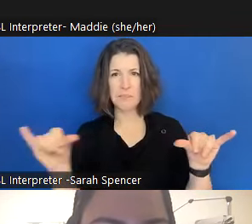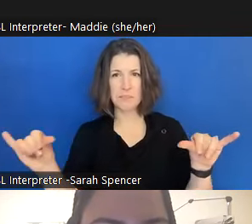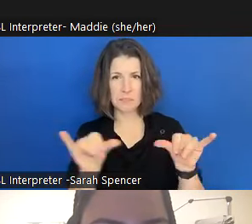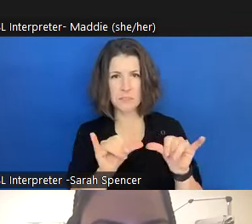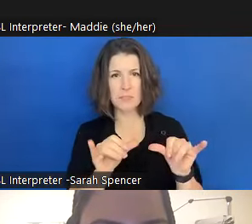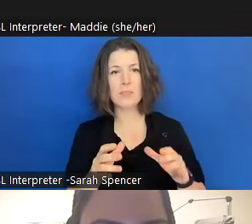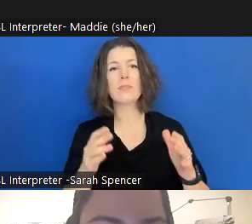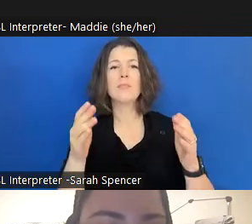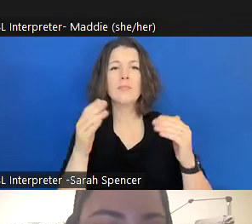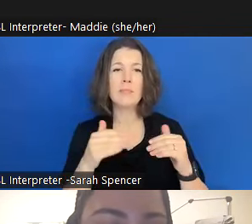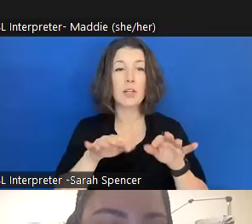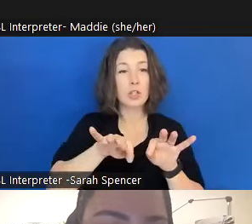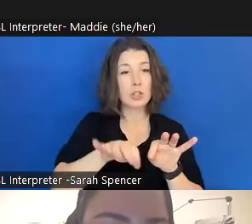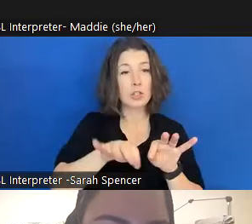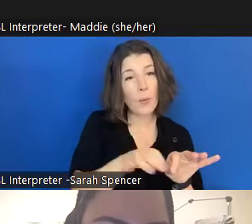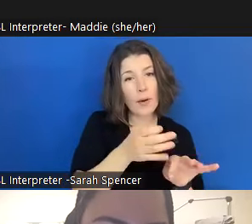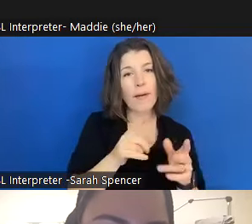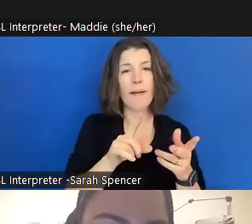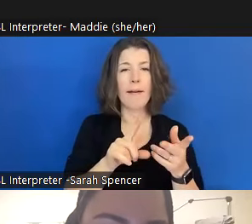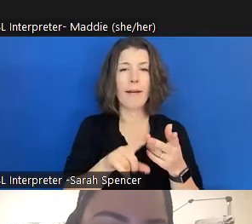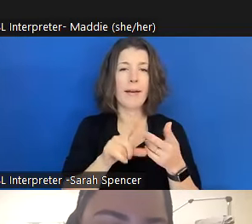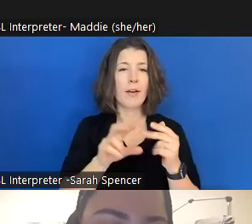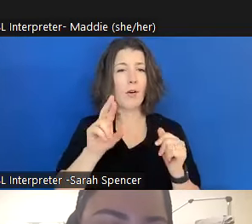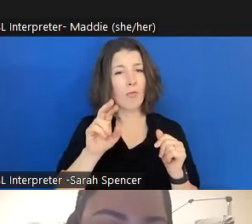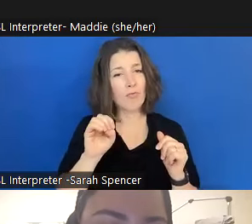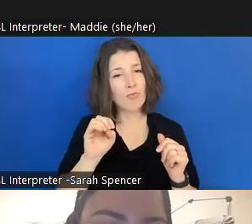like there's a sewing aid, recreational